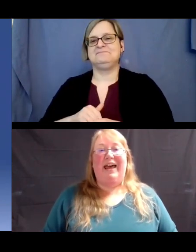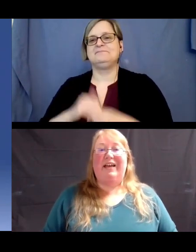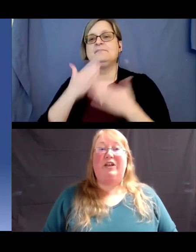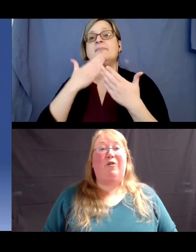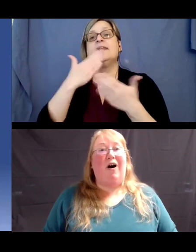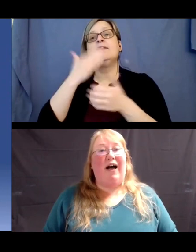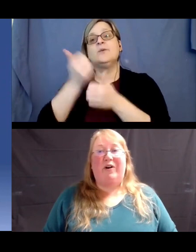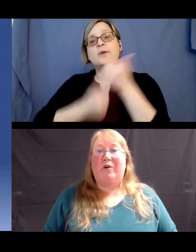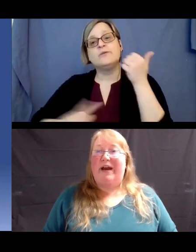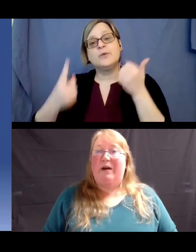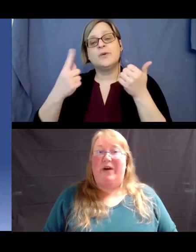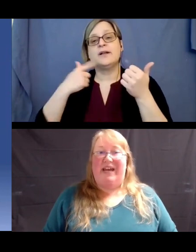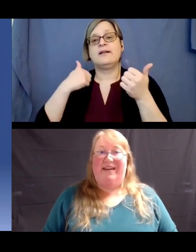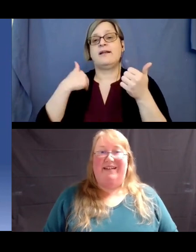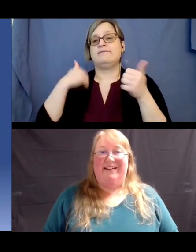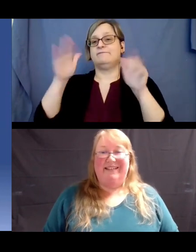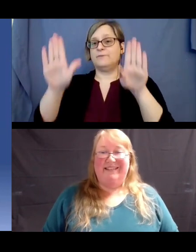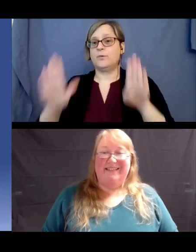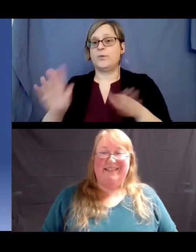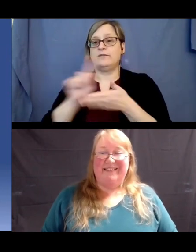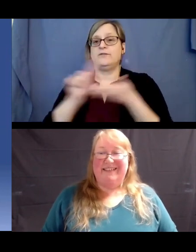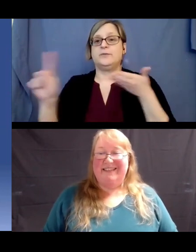all, and you all have a great week.